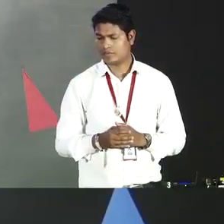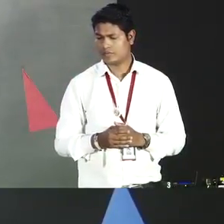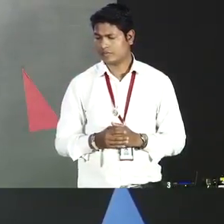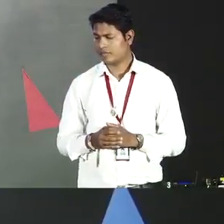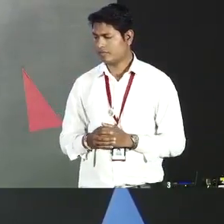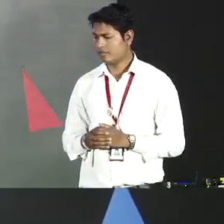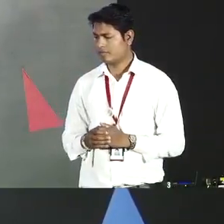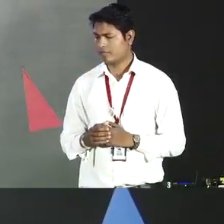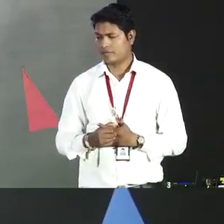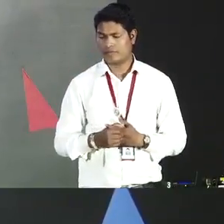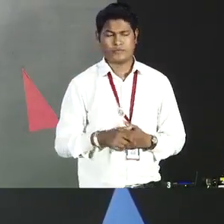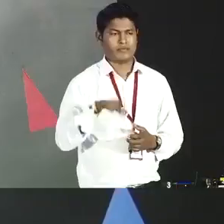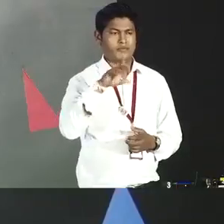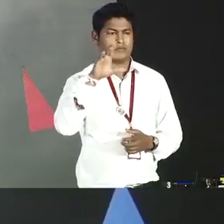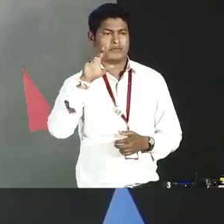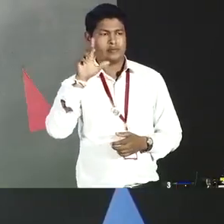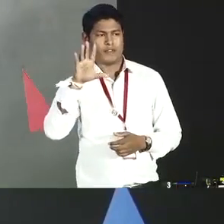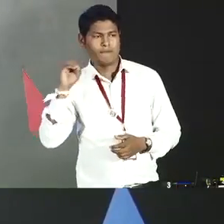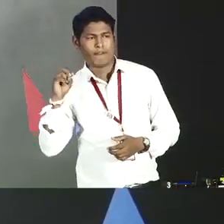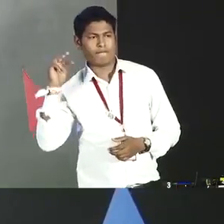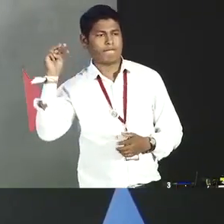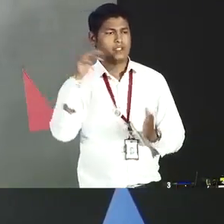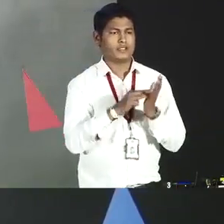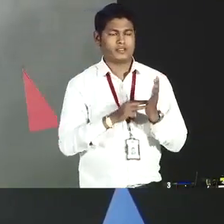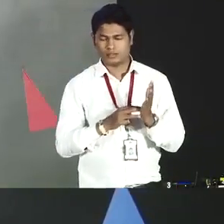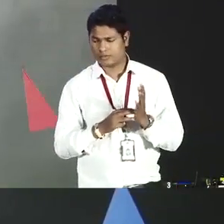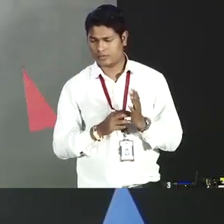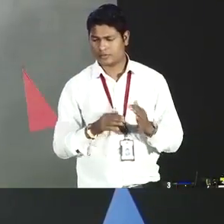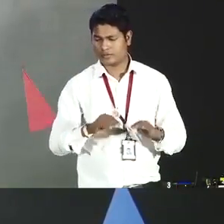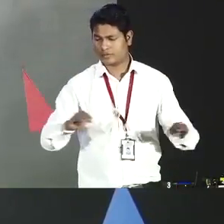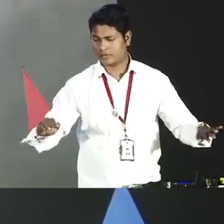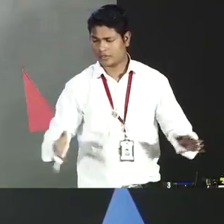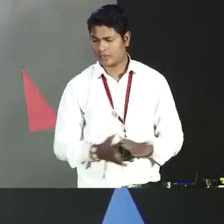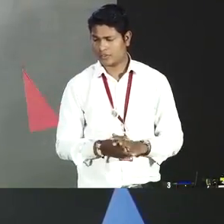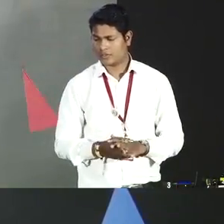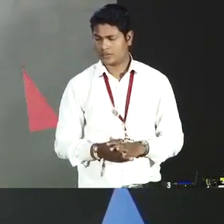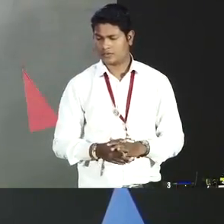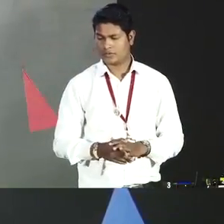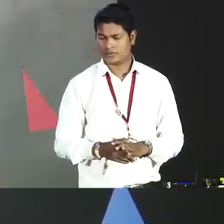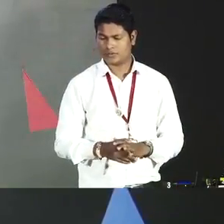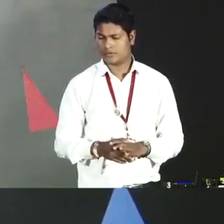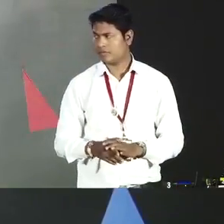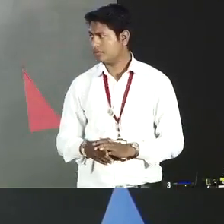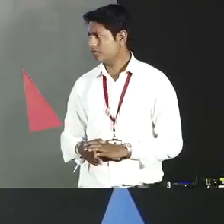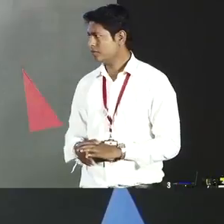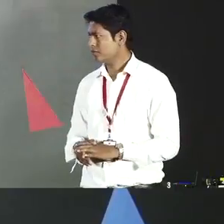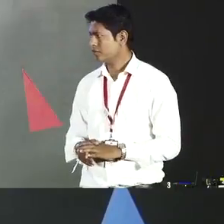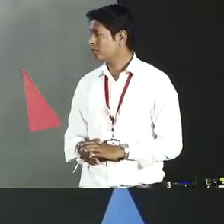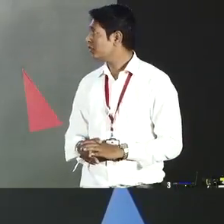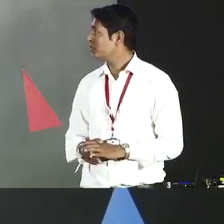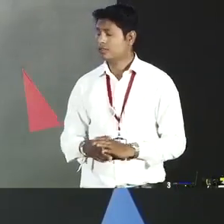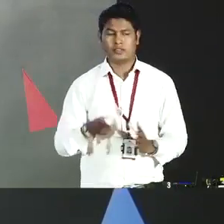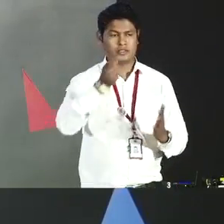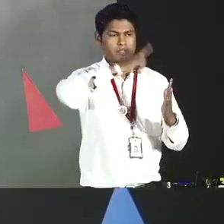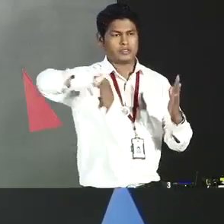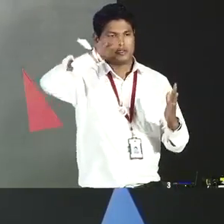but there's 150,000 children populating this graph. And what you see there are a couple pretty interesting things. That circle is